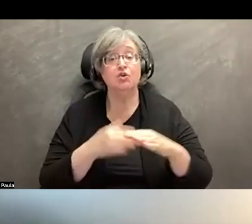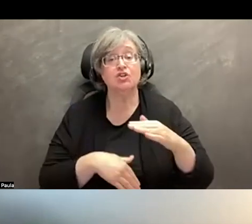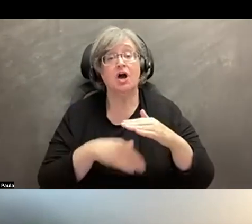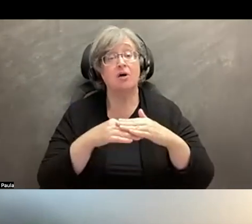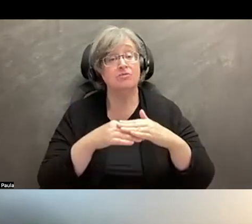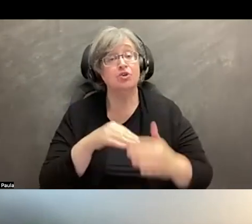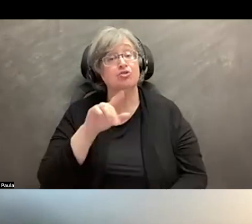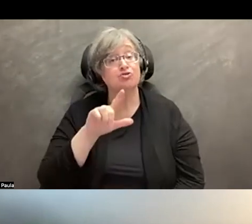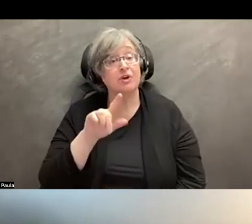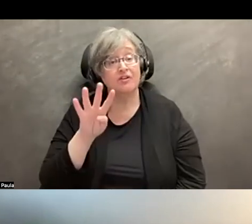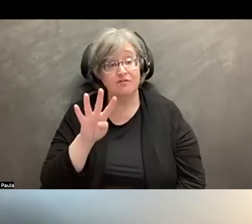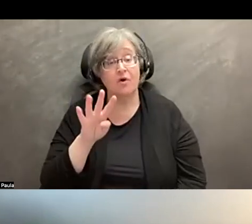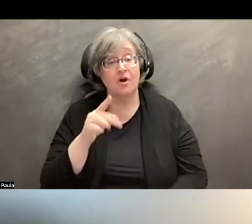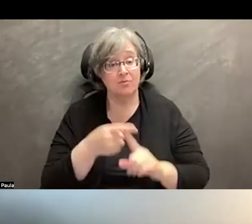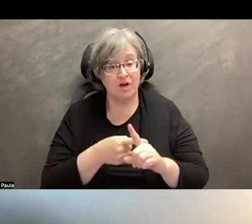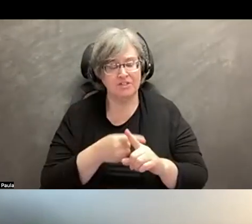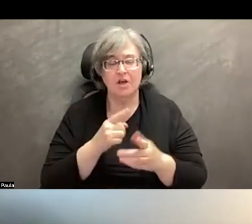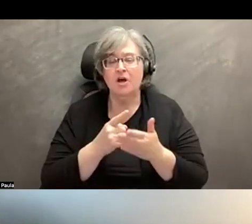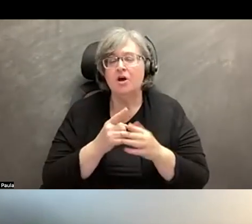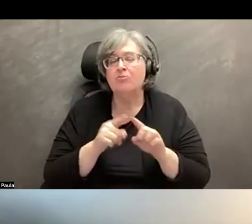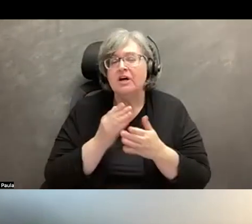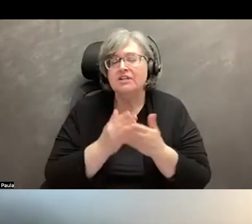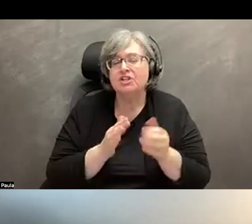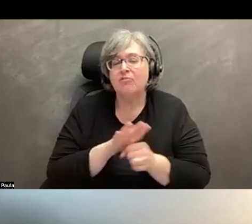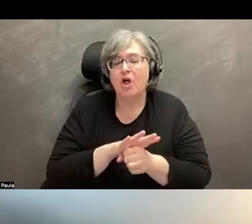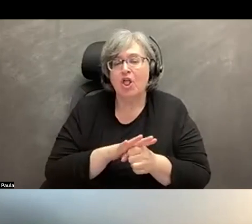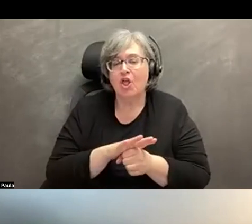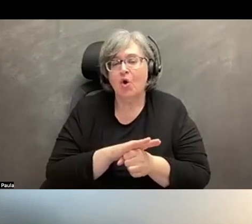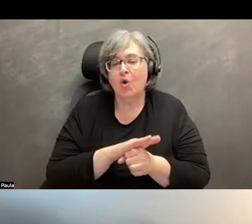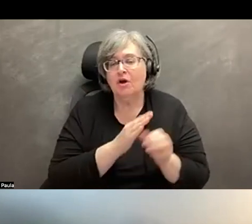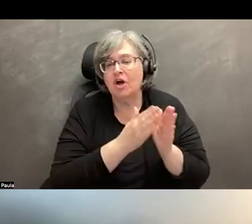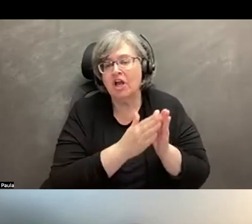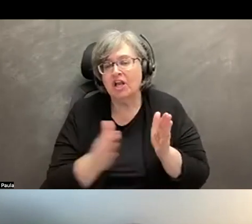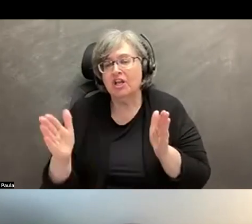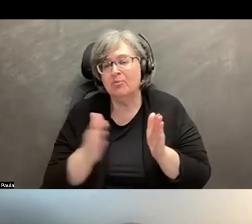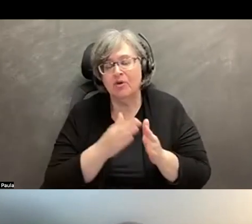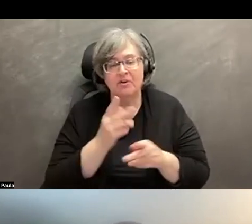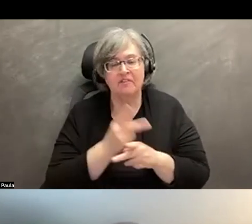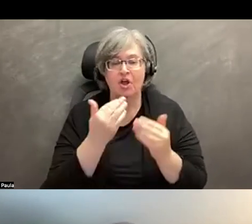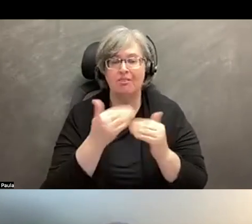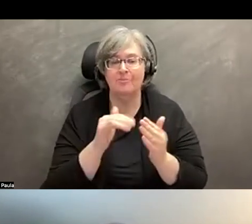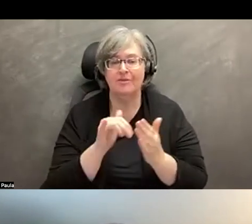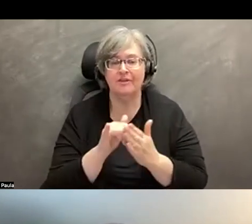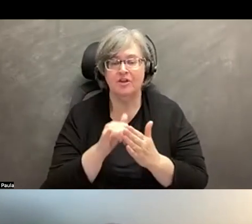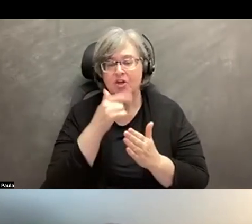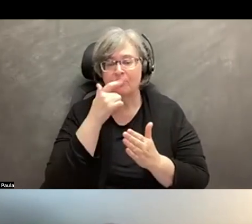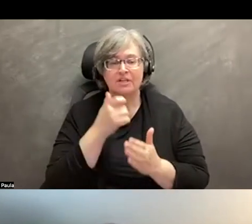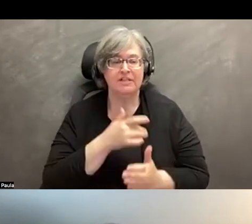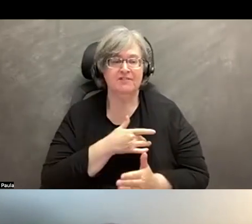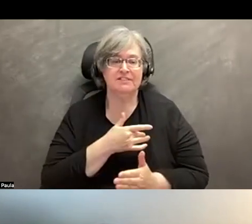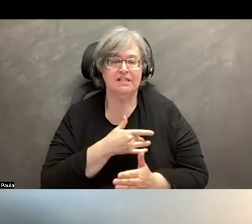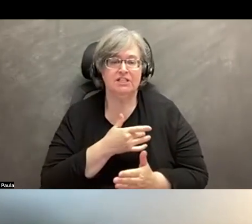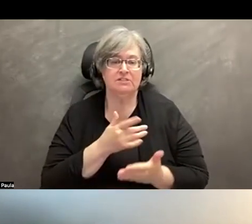24 months, but some local continuum of care tend to limit because there is a sense or a feeling that